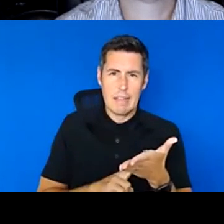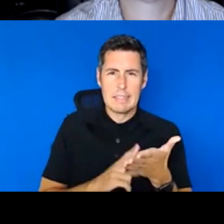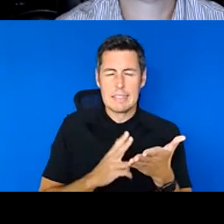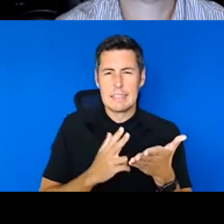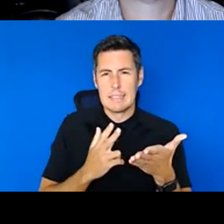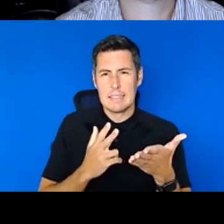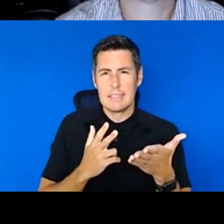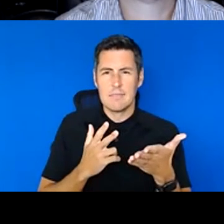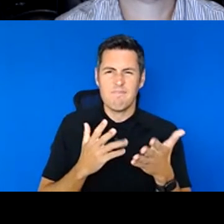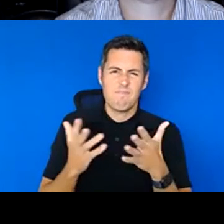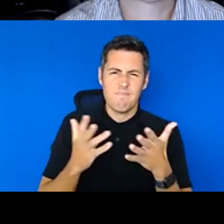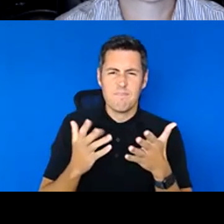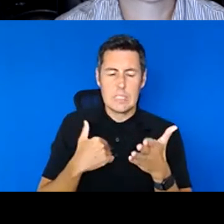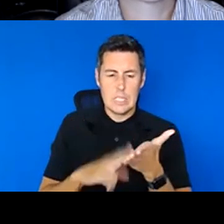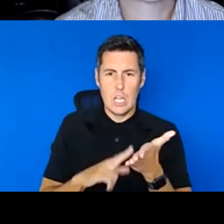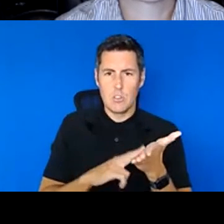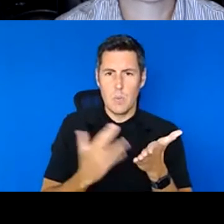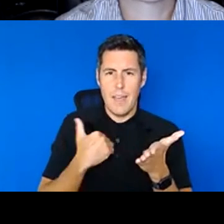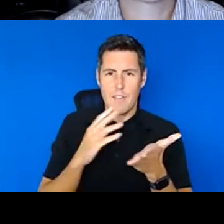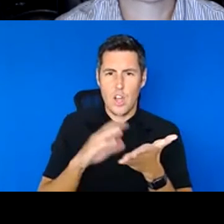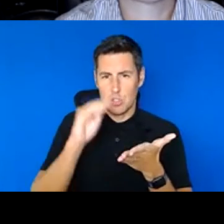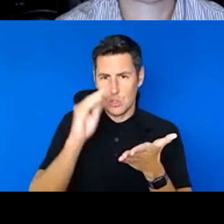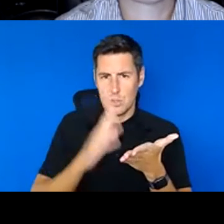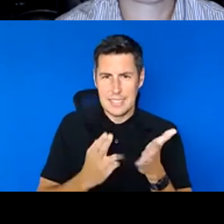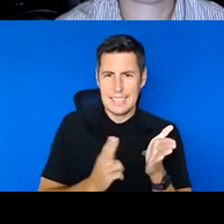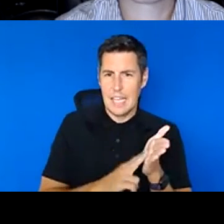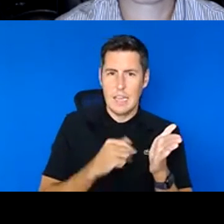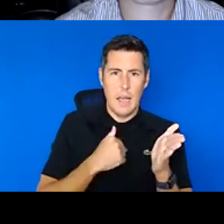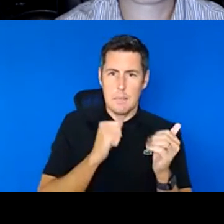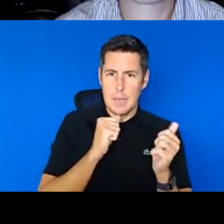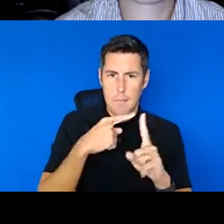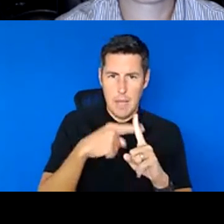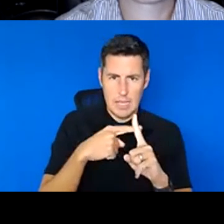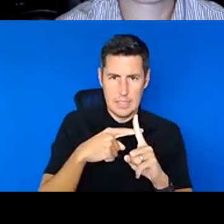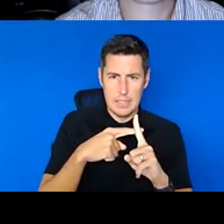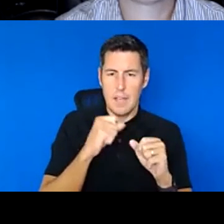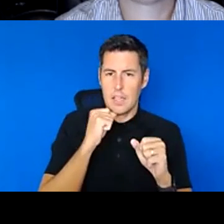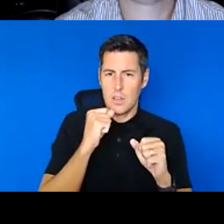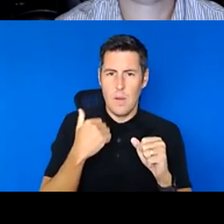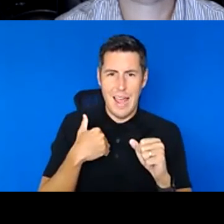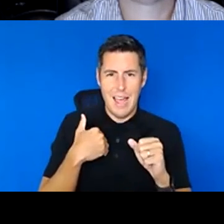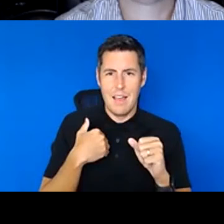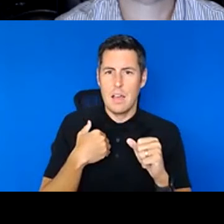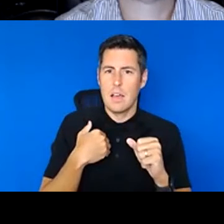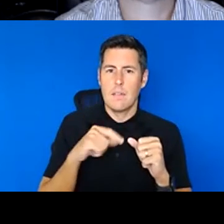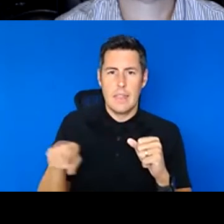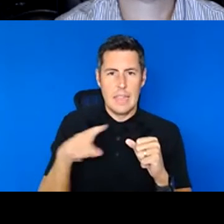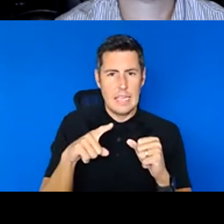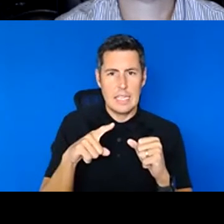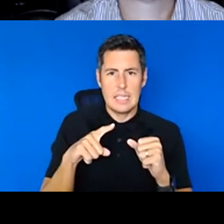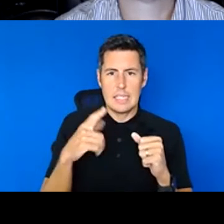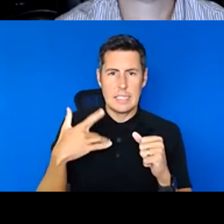that we have our students sign that say, I'm not positive. I don't have the following symptoms.